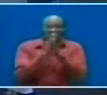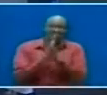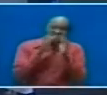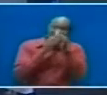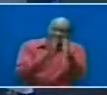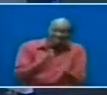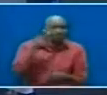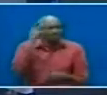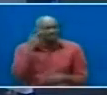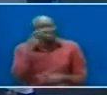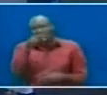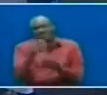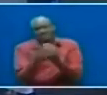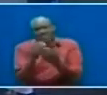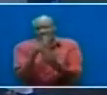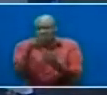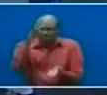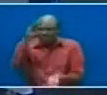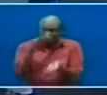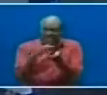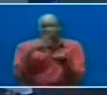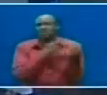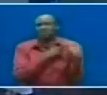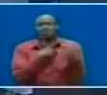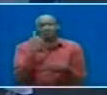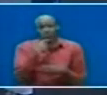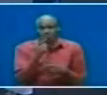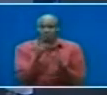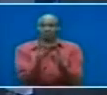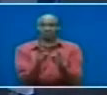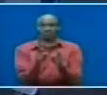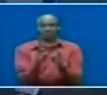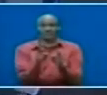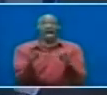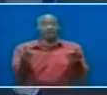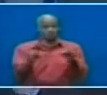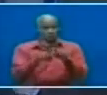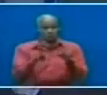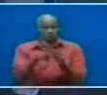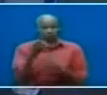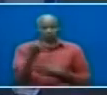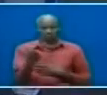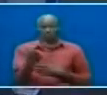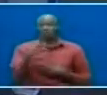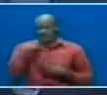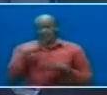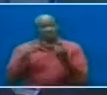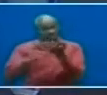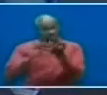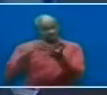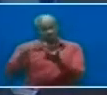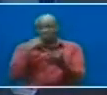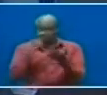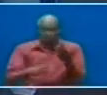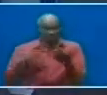in terms of bringing down this shocking statistic yep. today. Yep. And right. Of course, other than the shocking statistic that you see